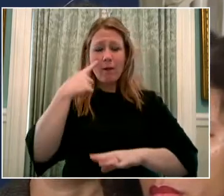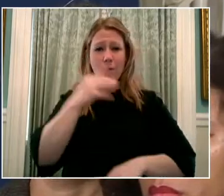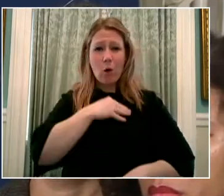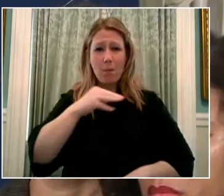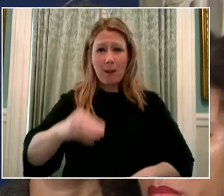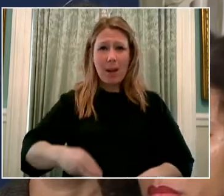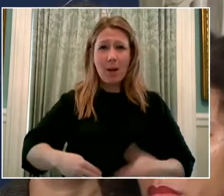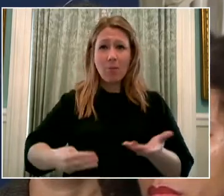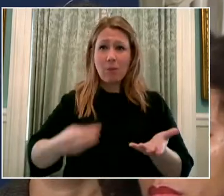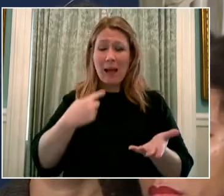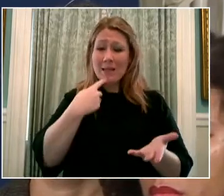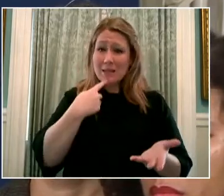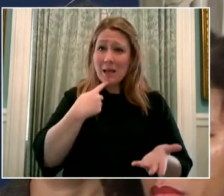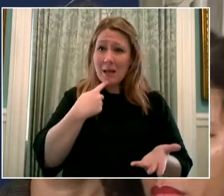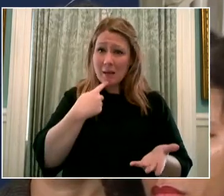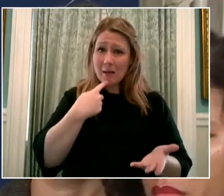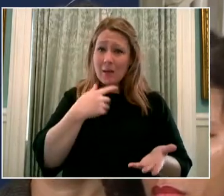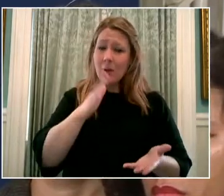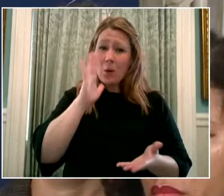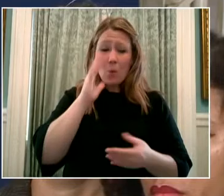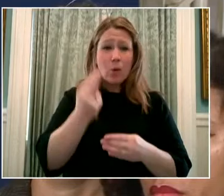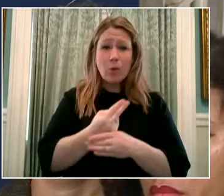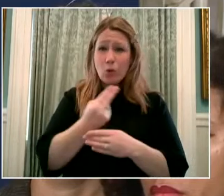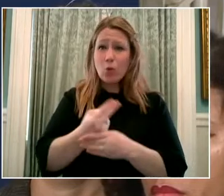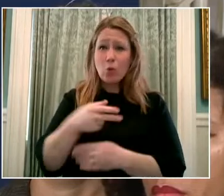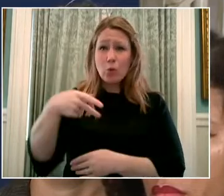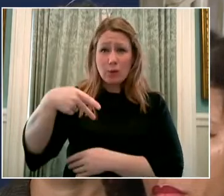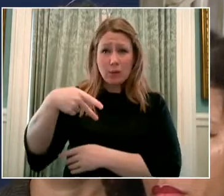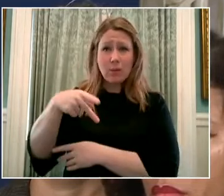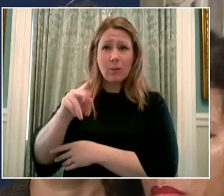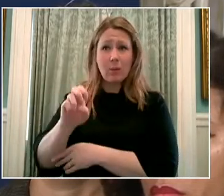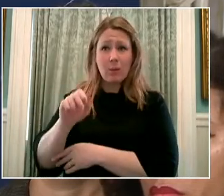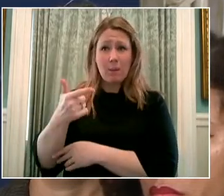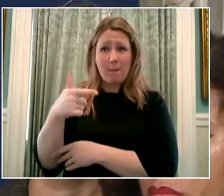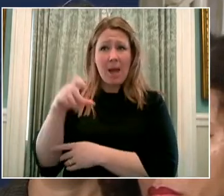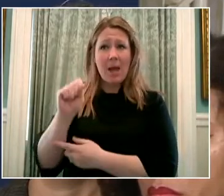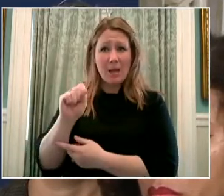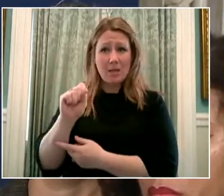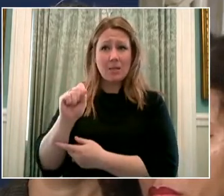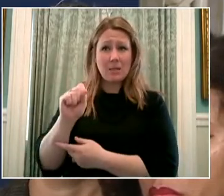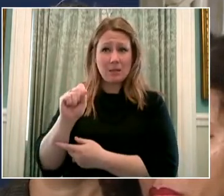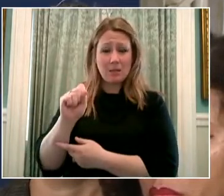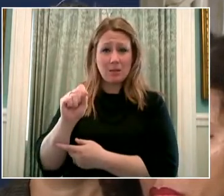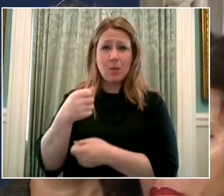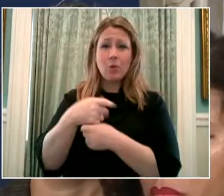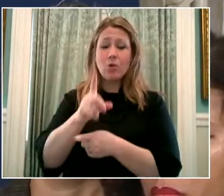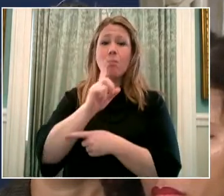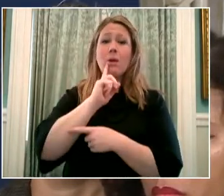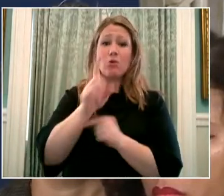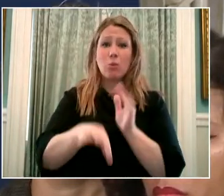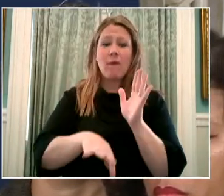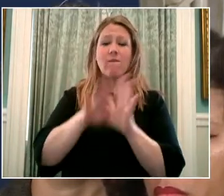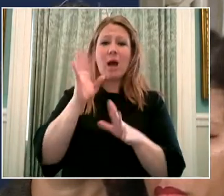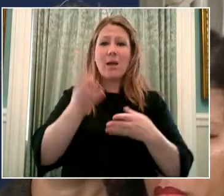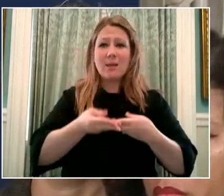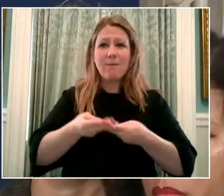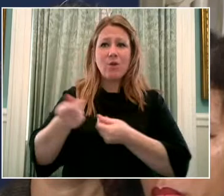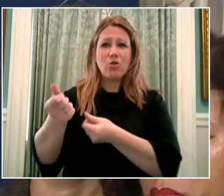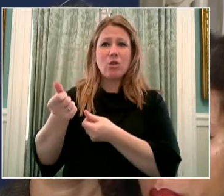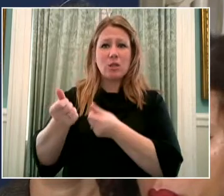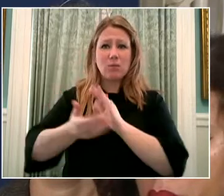we're going to use PEGs to make sure that we find efficiency. And we continually